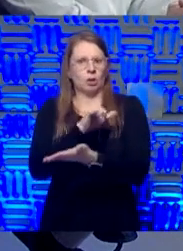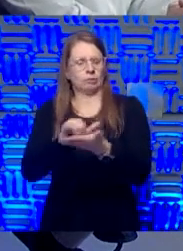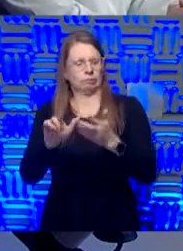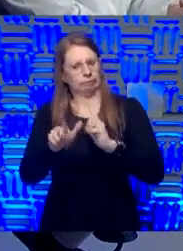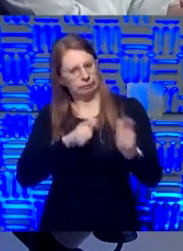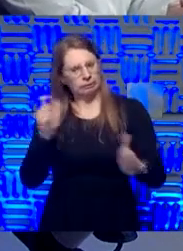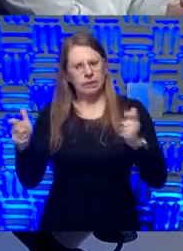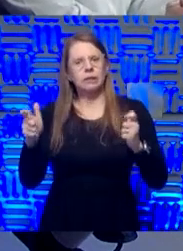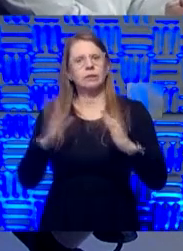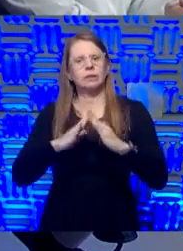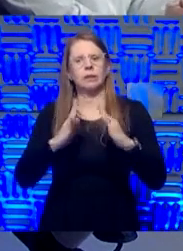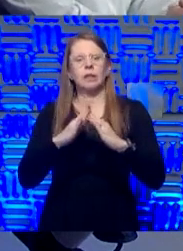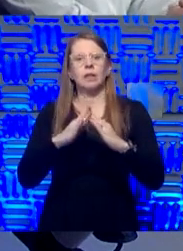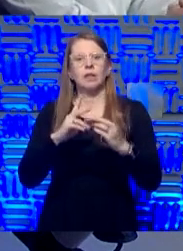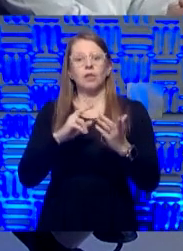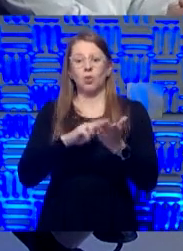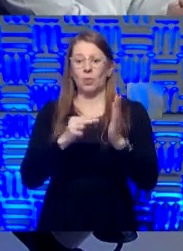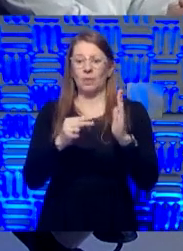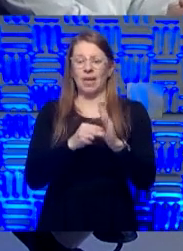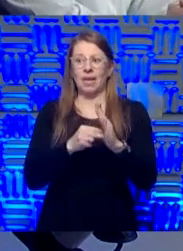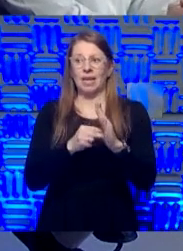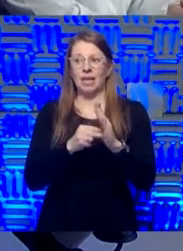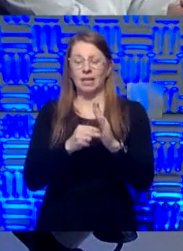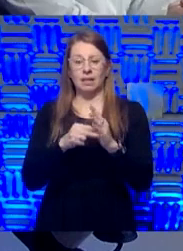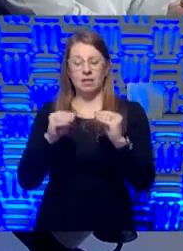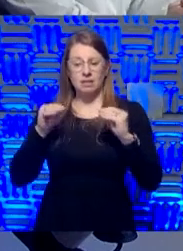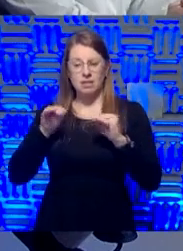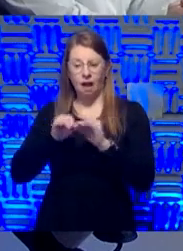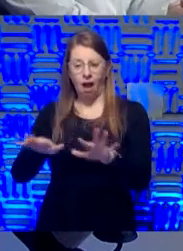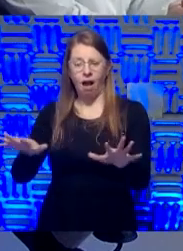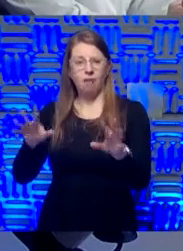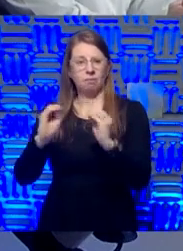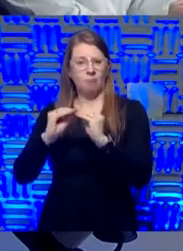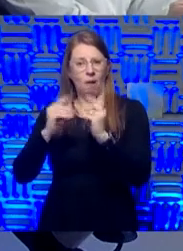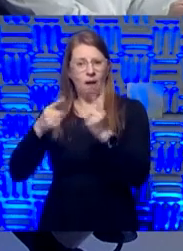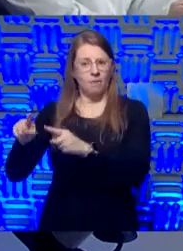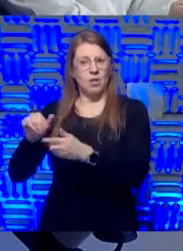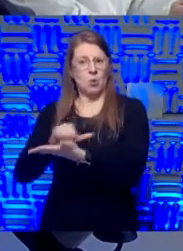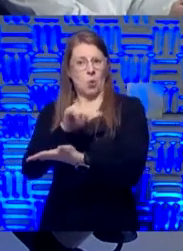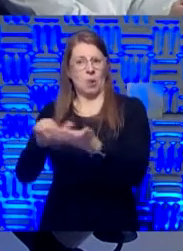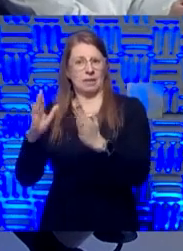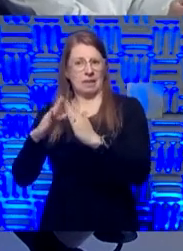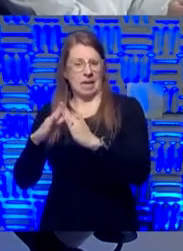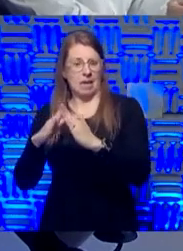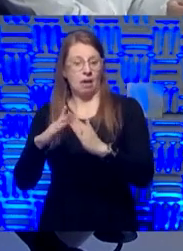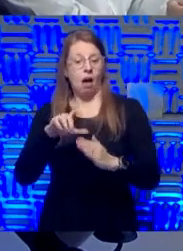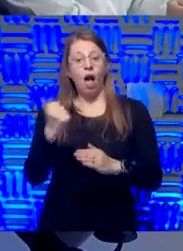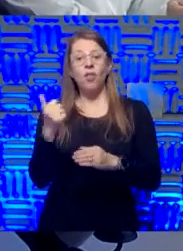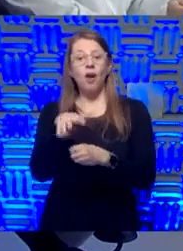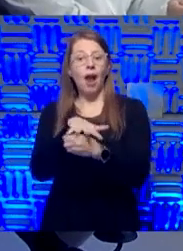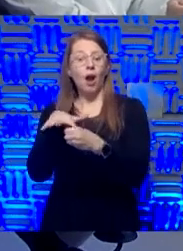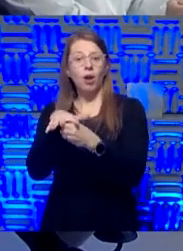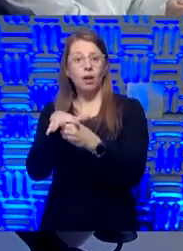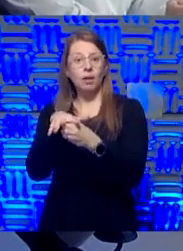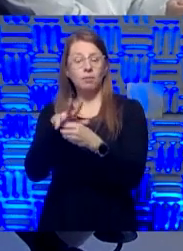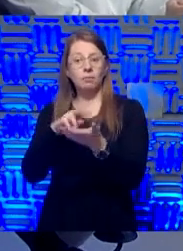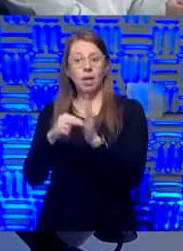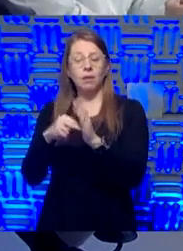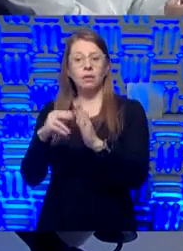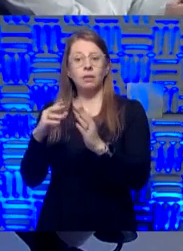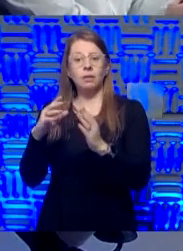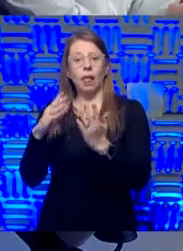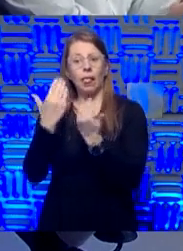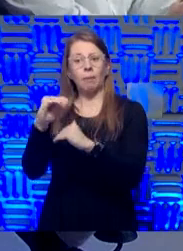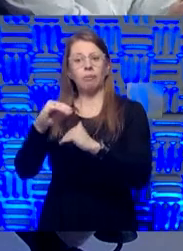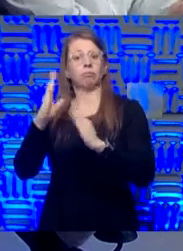more of an exposure in a really dense city like New York City. And so other areas have not stopped sheltering in place, in part